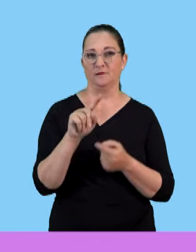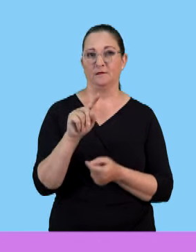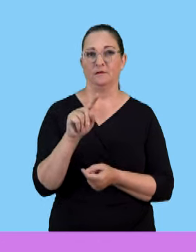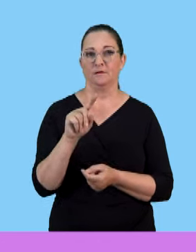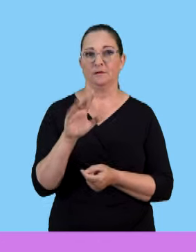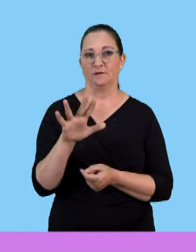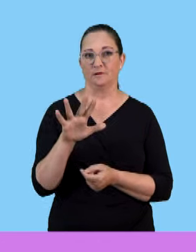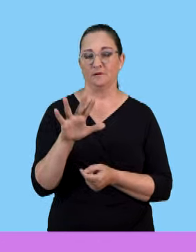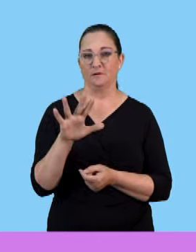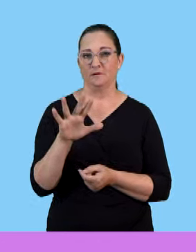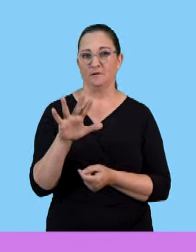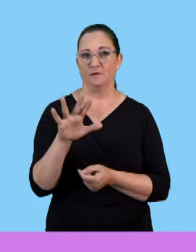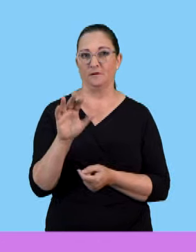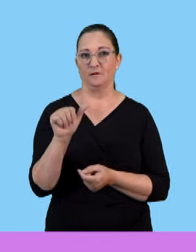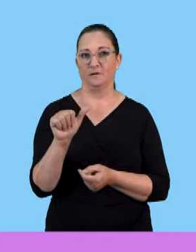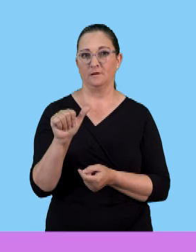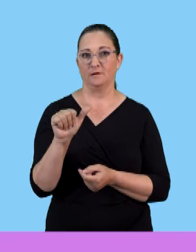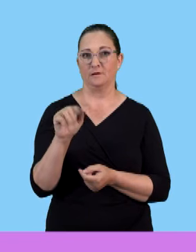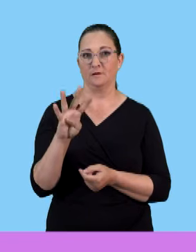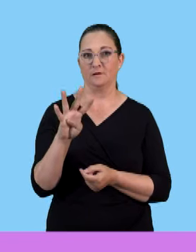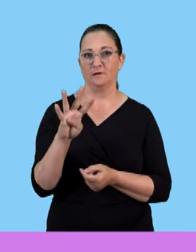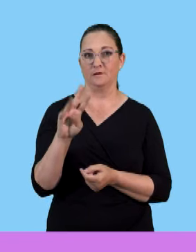9,267 plus